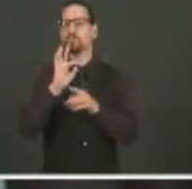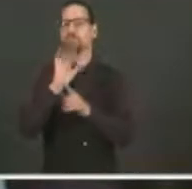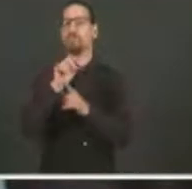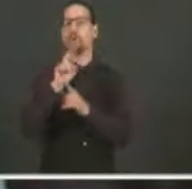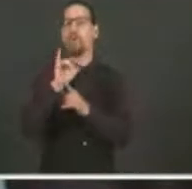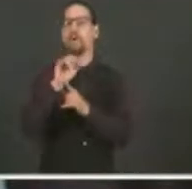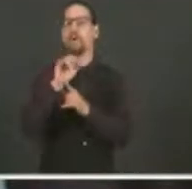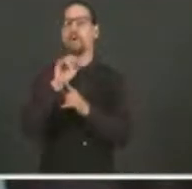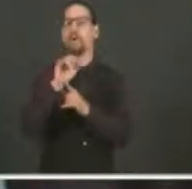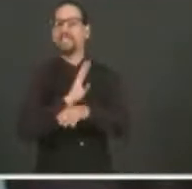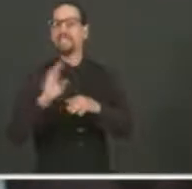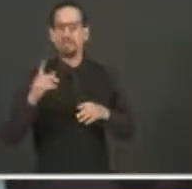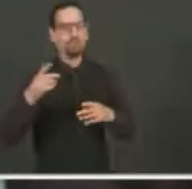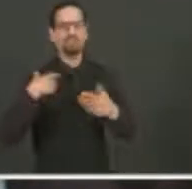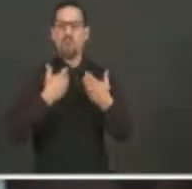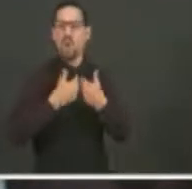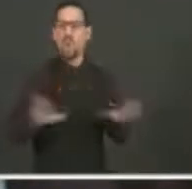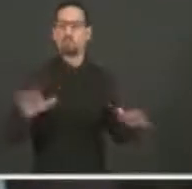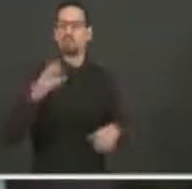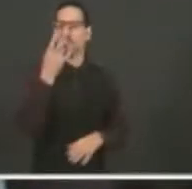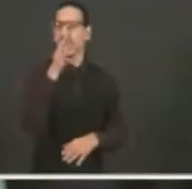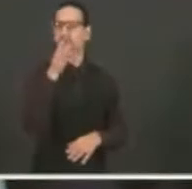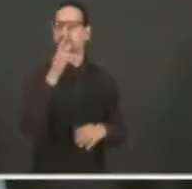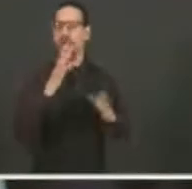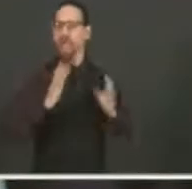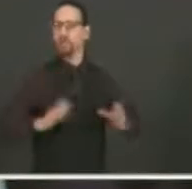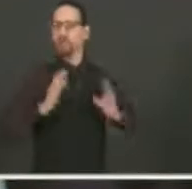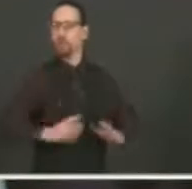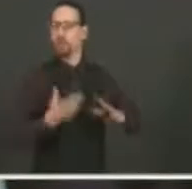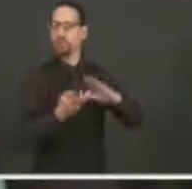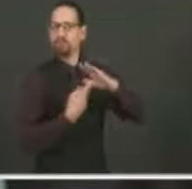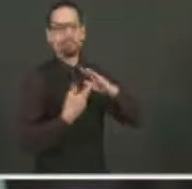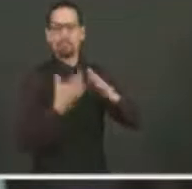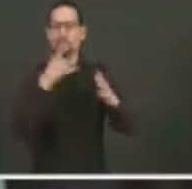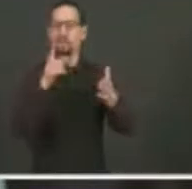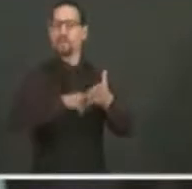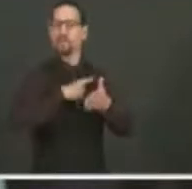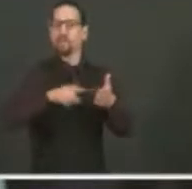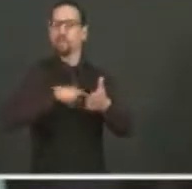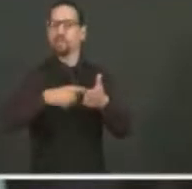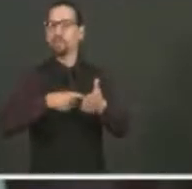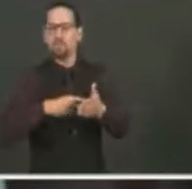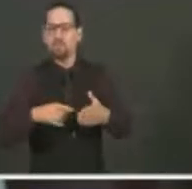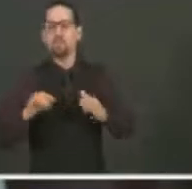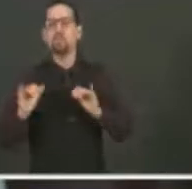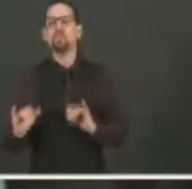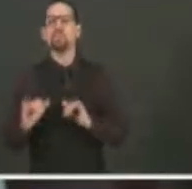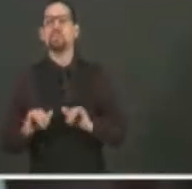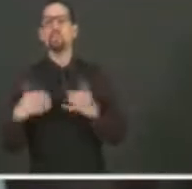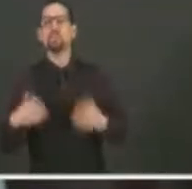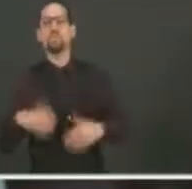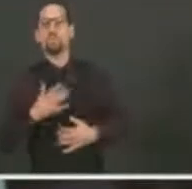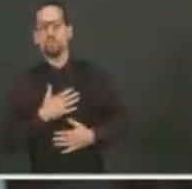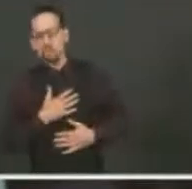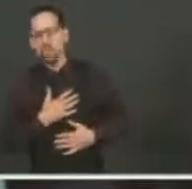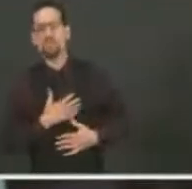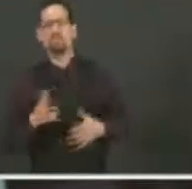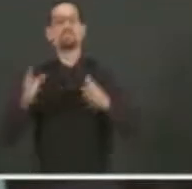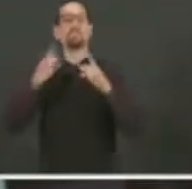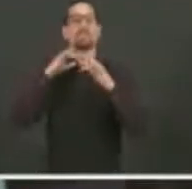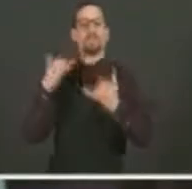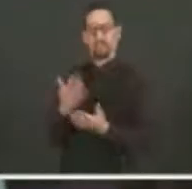Let me give you a flavor for what I hope phase 4 to look like, which we hope, knock on wood,